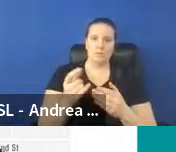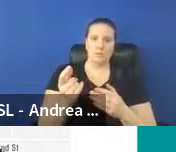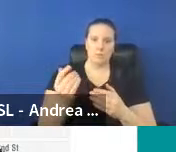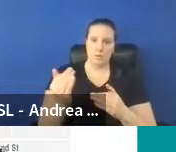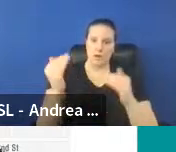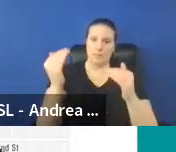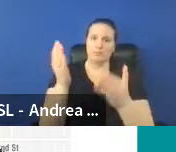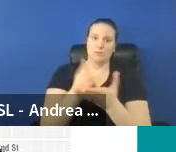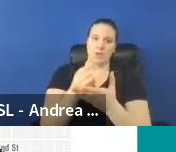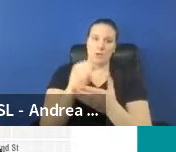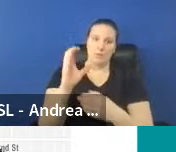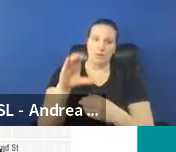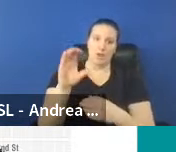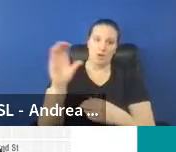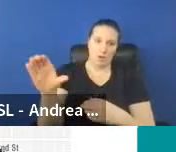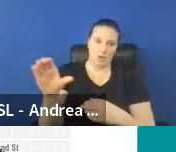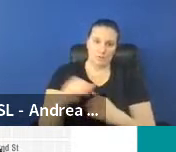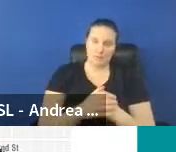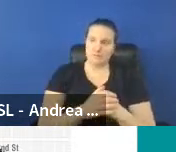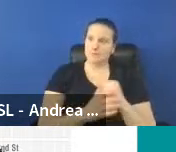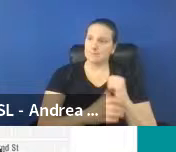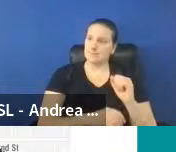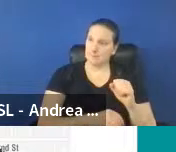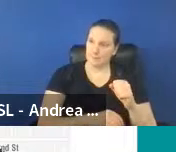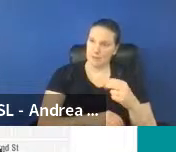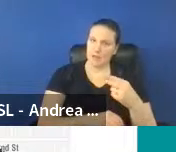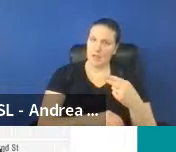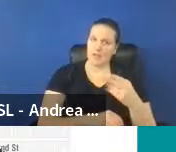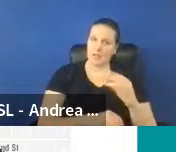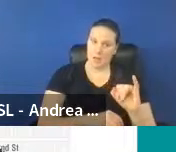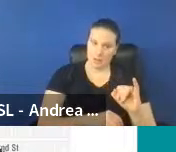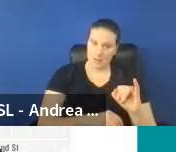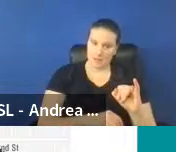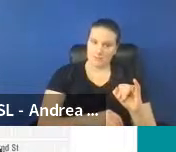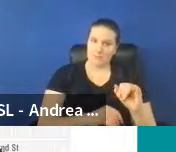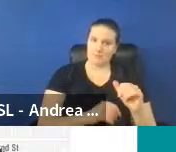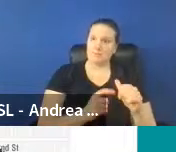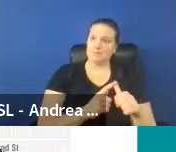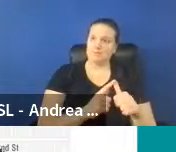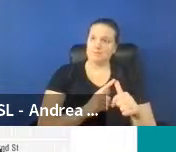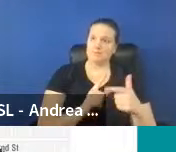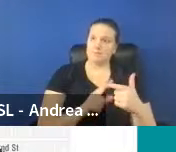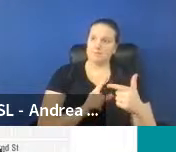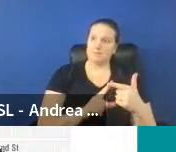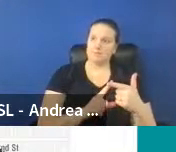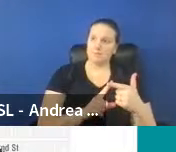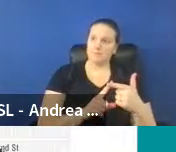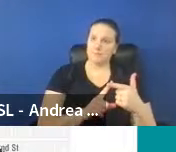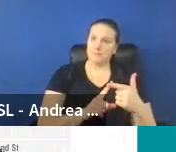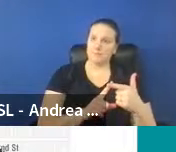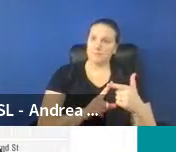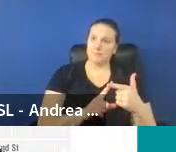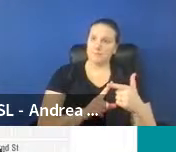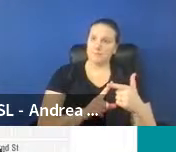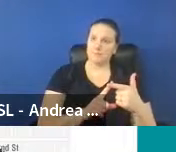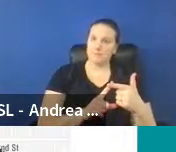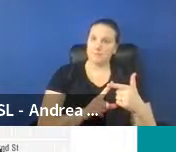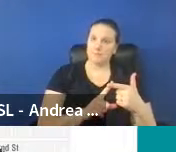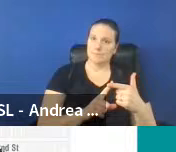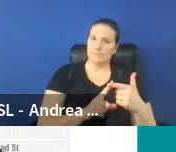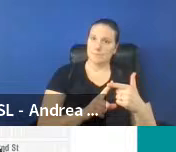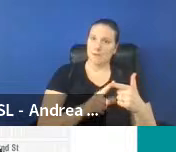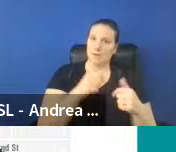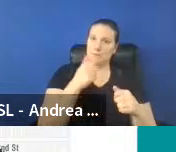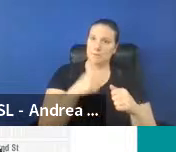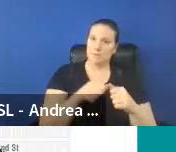stopped at Clark College. Yeah, it served Hayden Island and then it went to, I don't